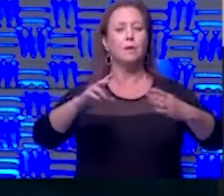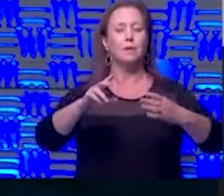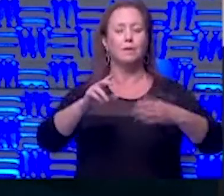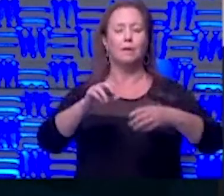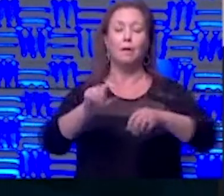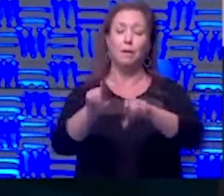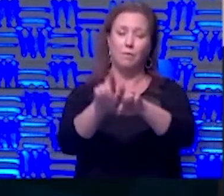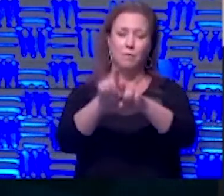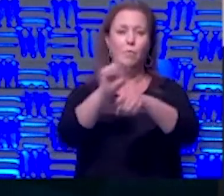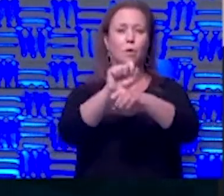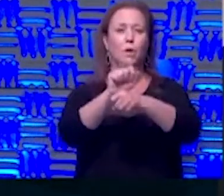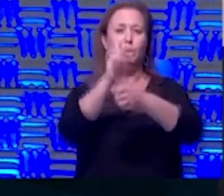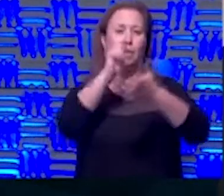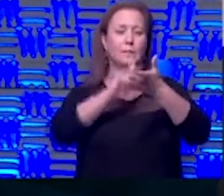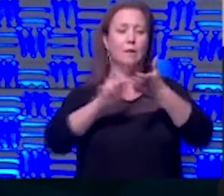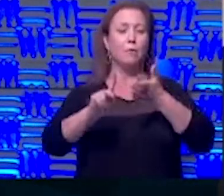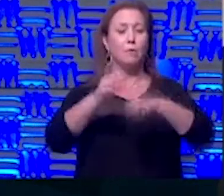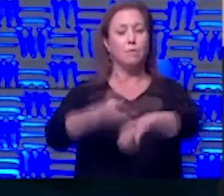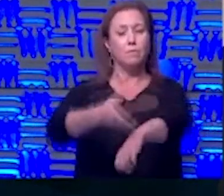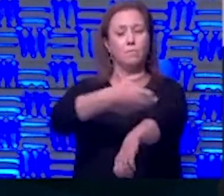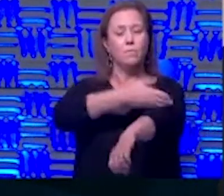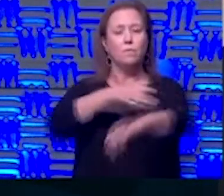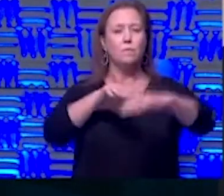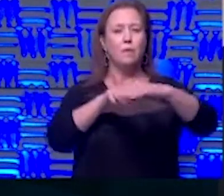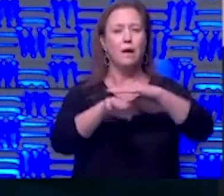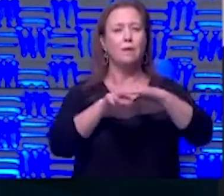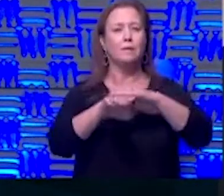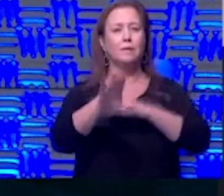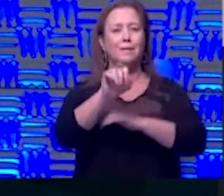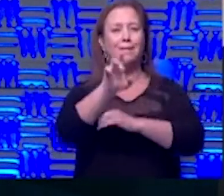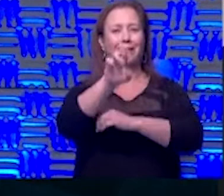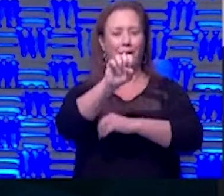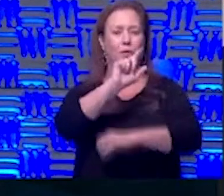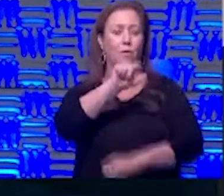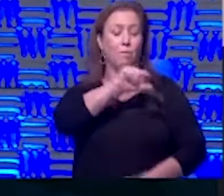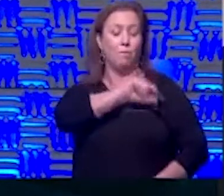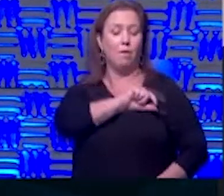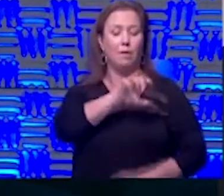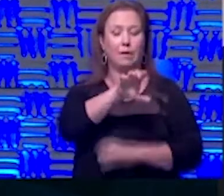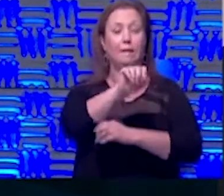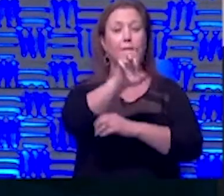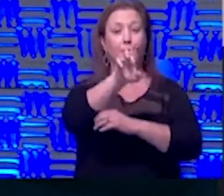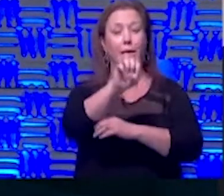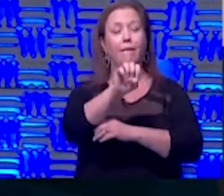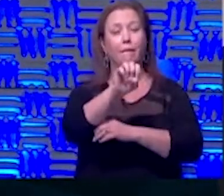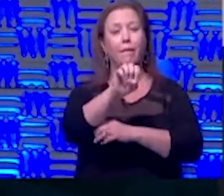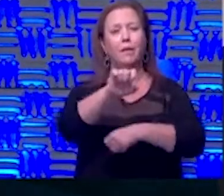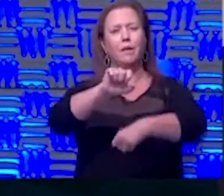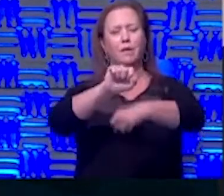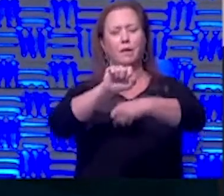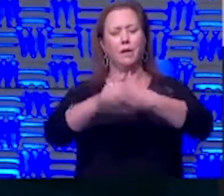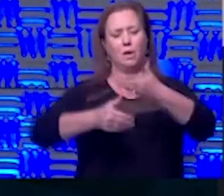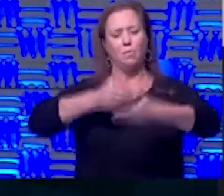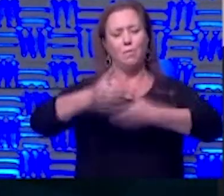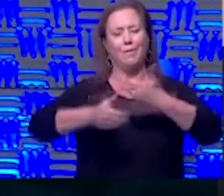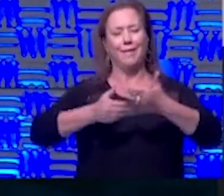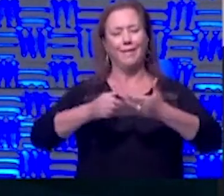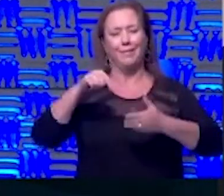Secretary to really improve access to care, quality of care, and work our way through this